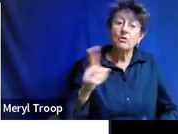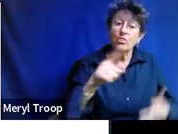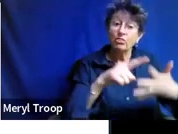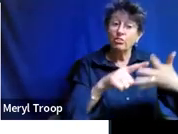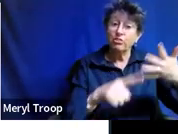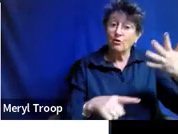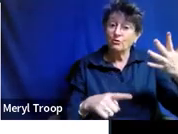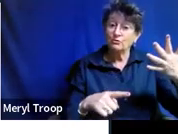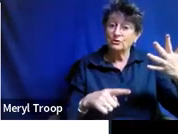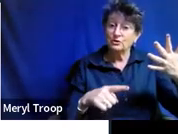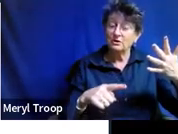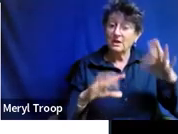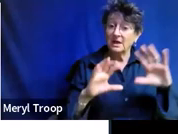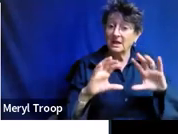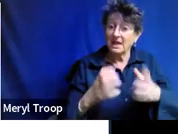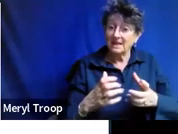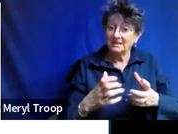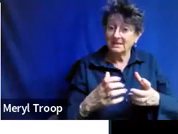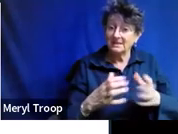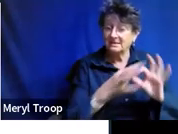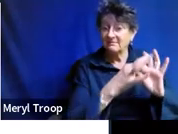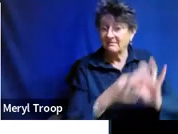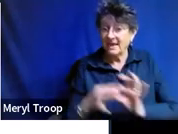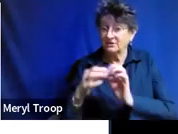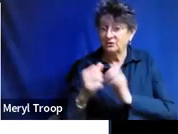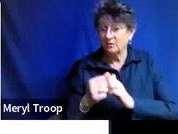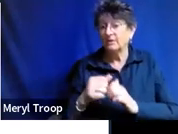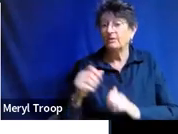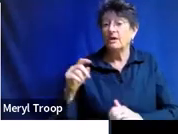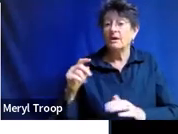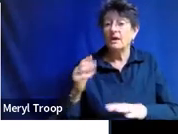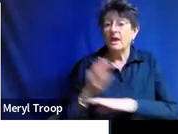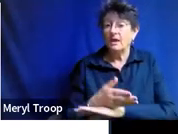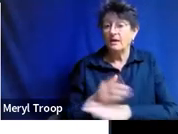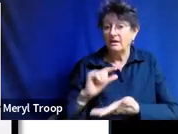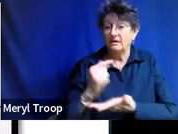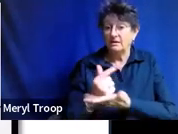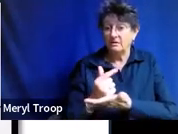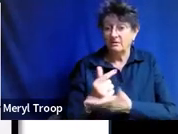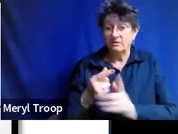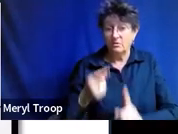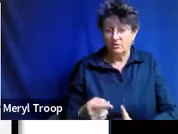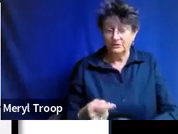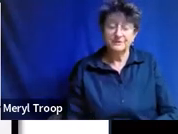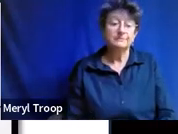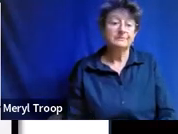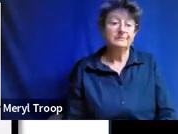tied to those post-secondary goals.